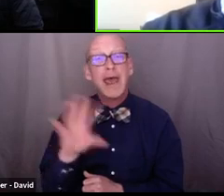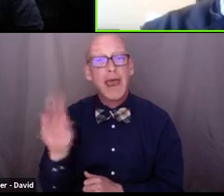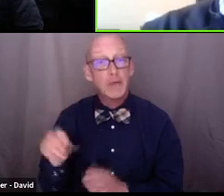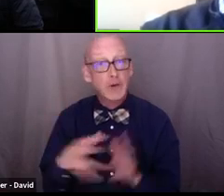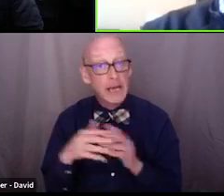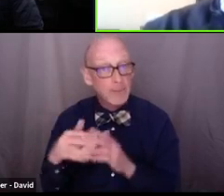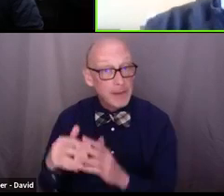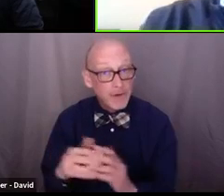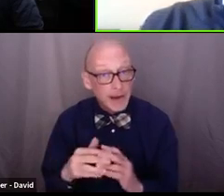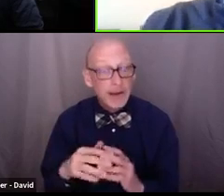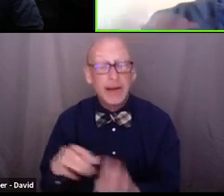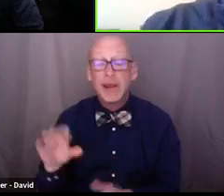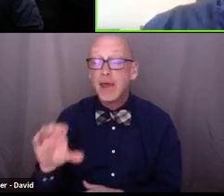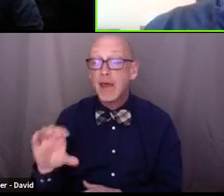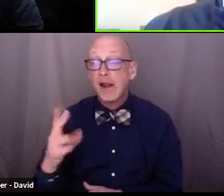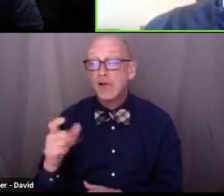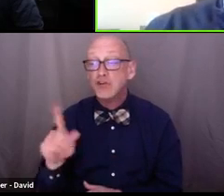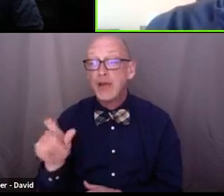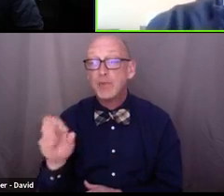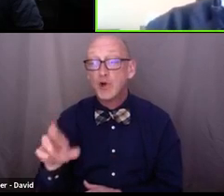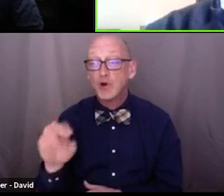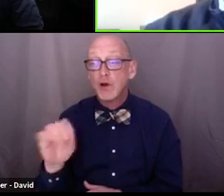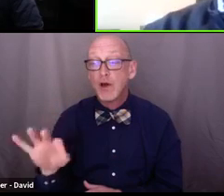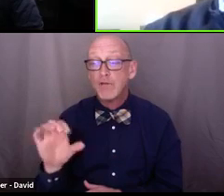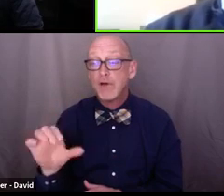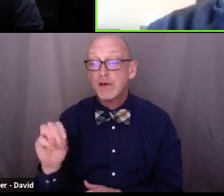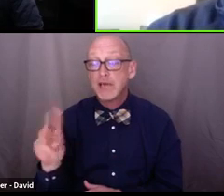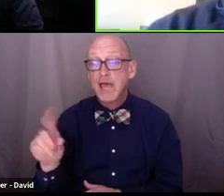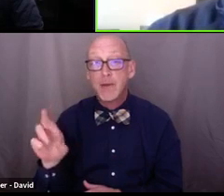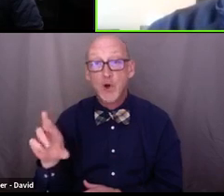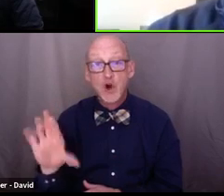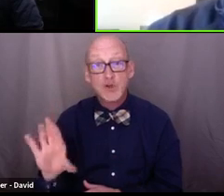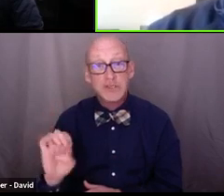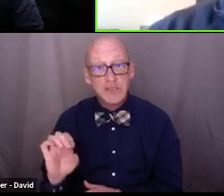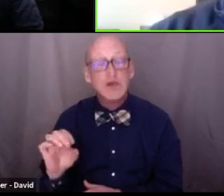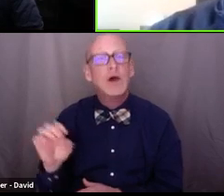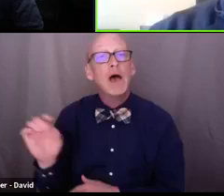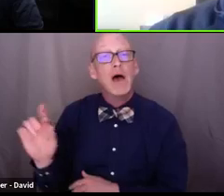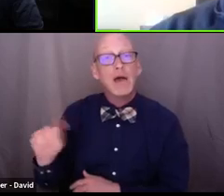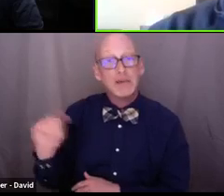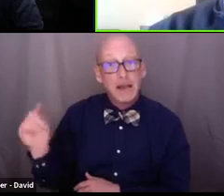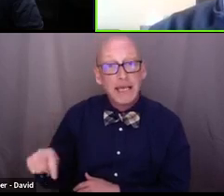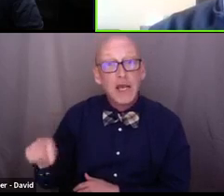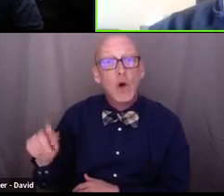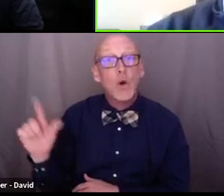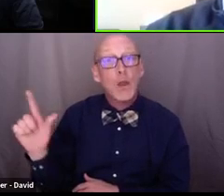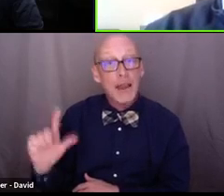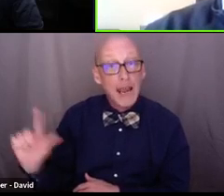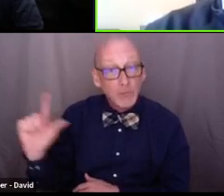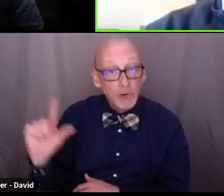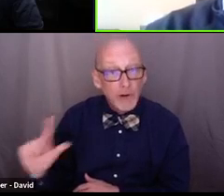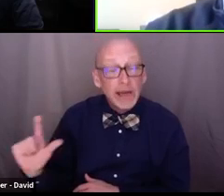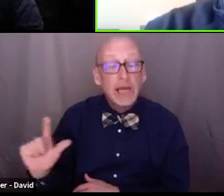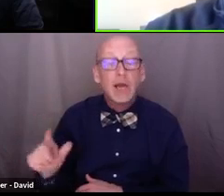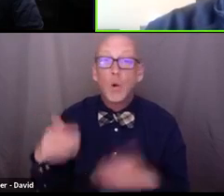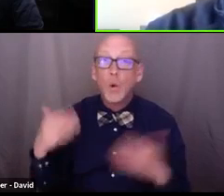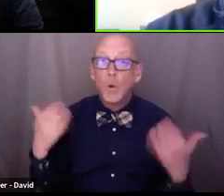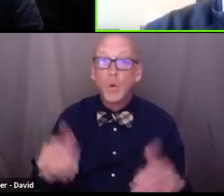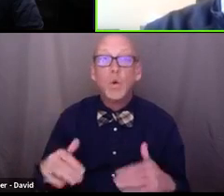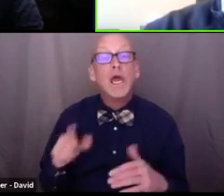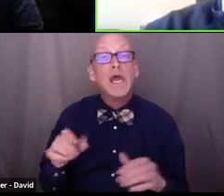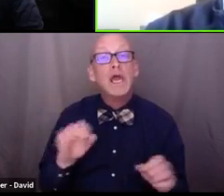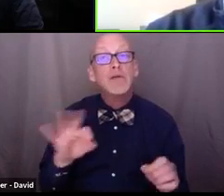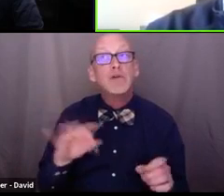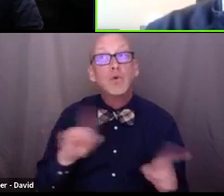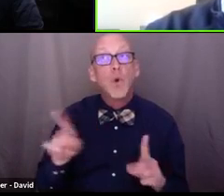Toledo Public Library, Jumpstart. I mean, there's a huge umbrella of organizations. And if you go to the Chamber's website, I think that's kind of the holding